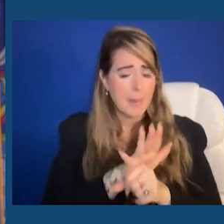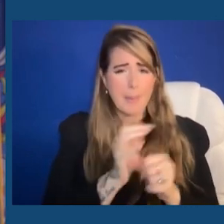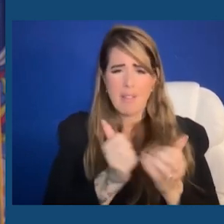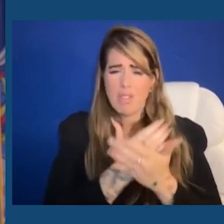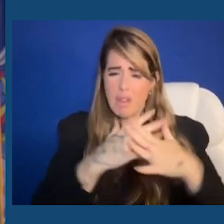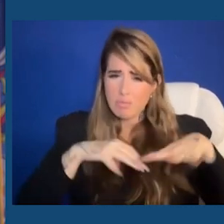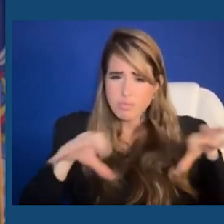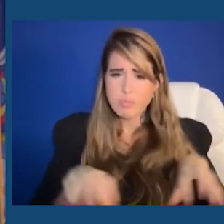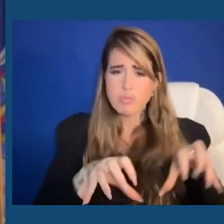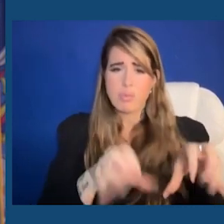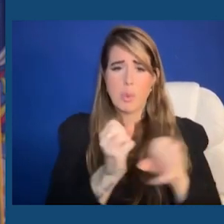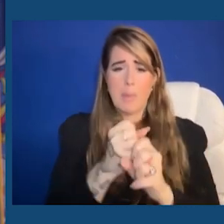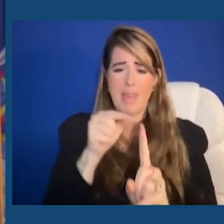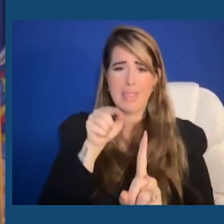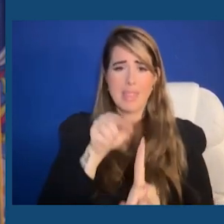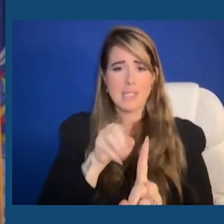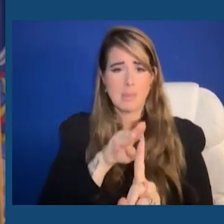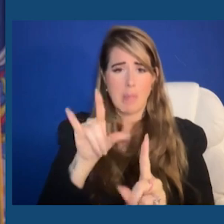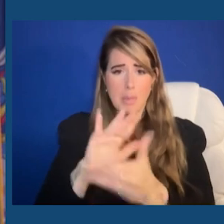bill a reality.